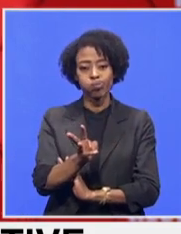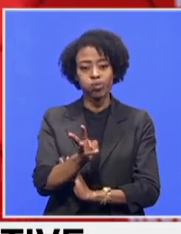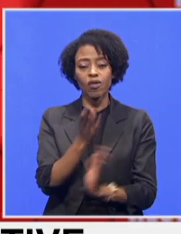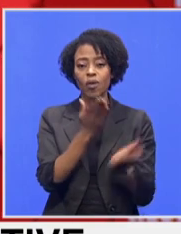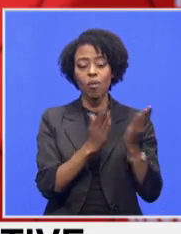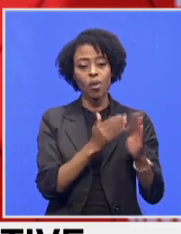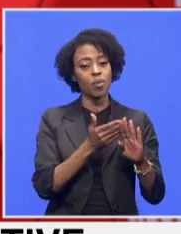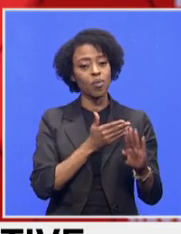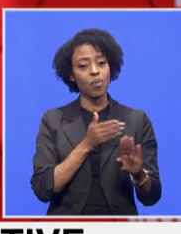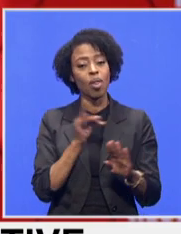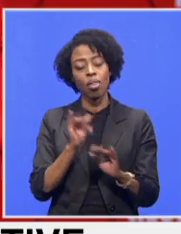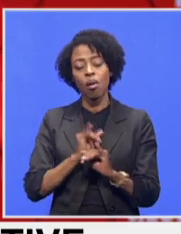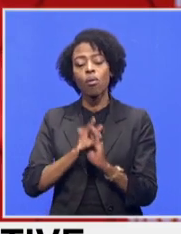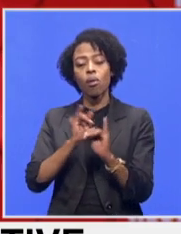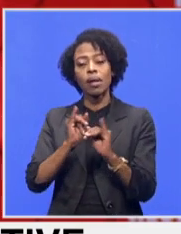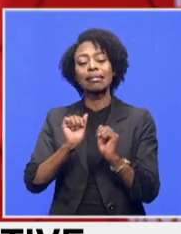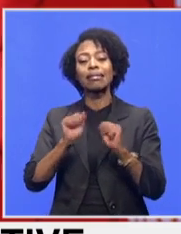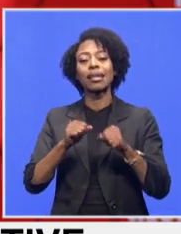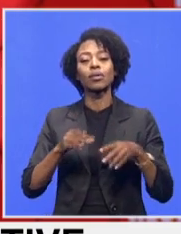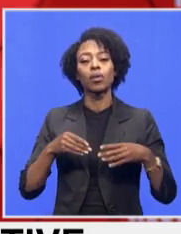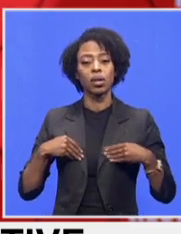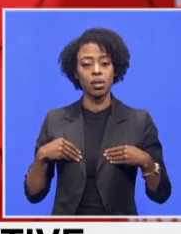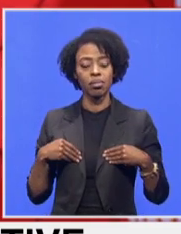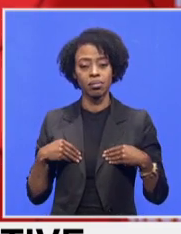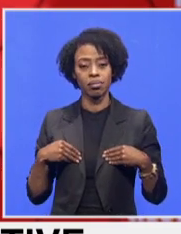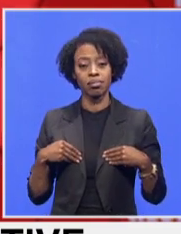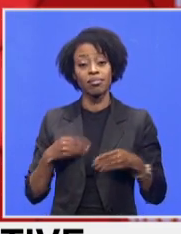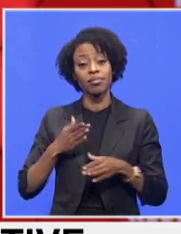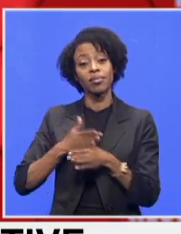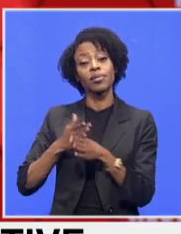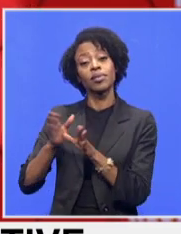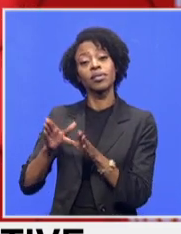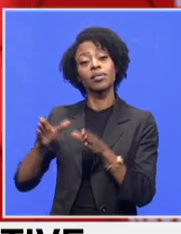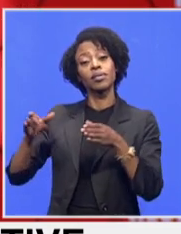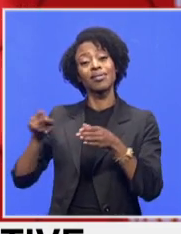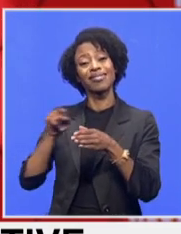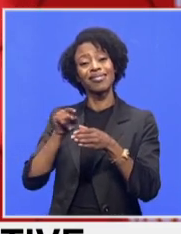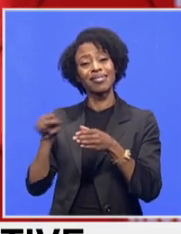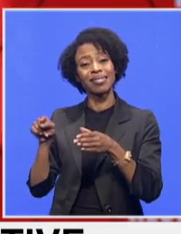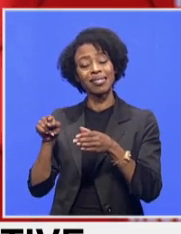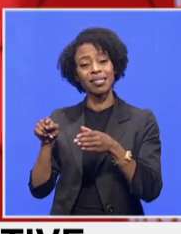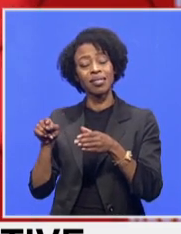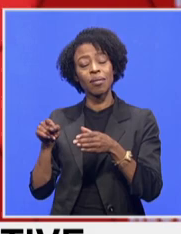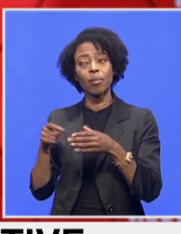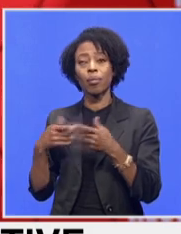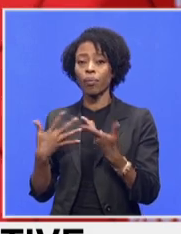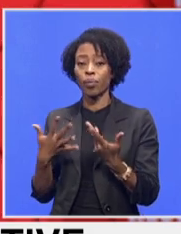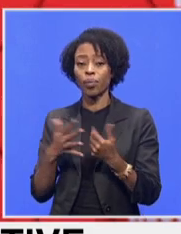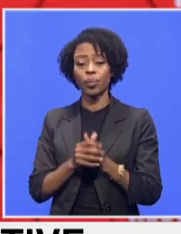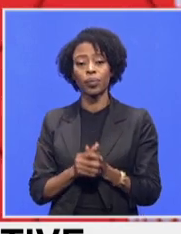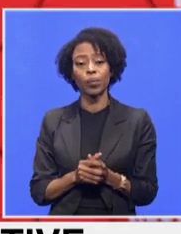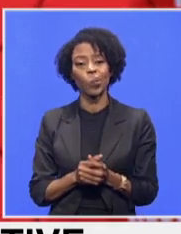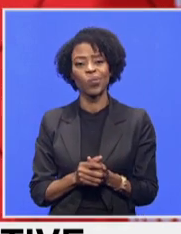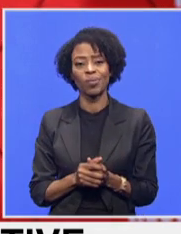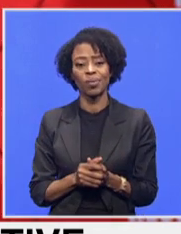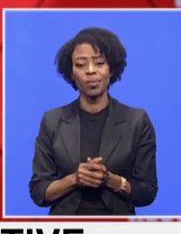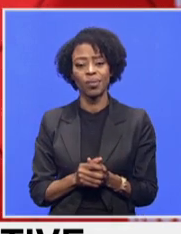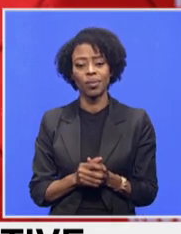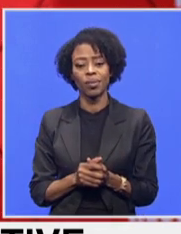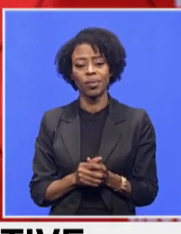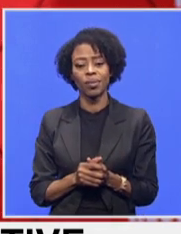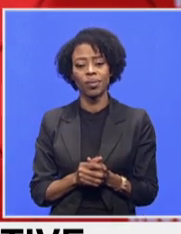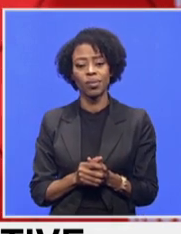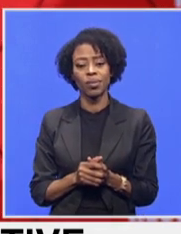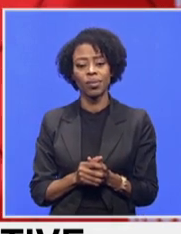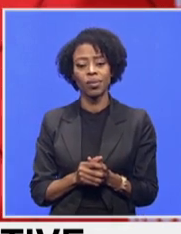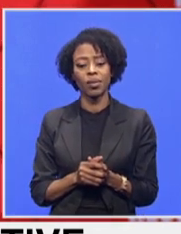before. We accept that. The working class has become, or the working class has, because